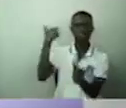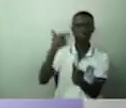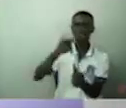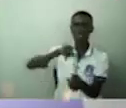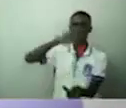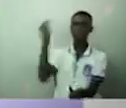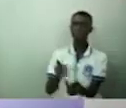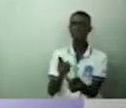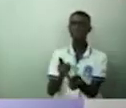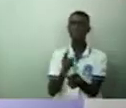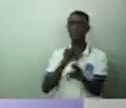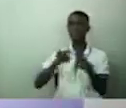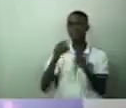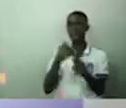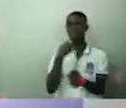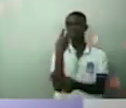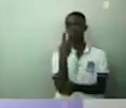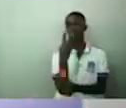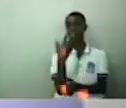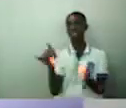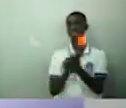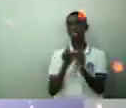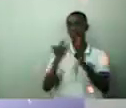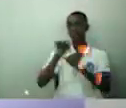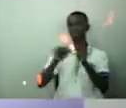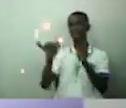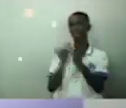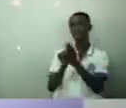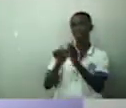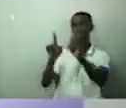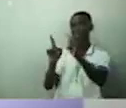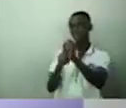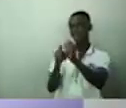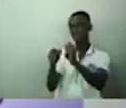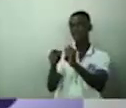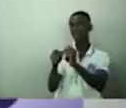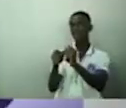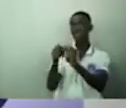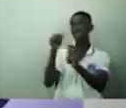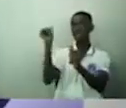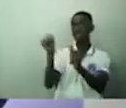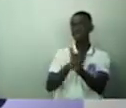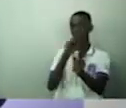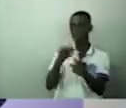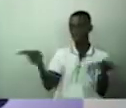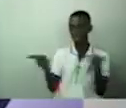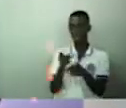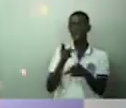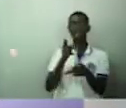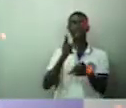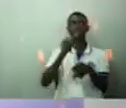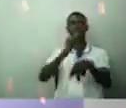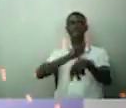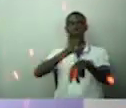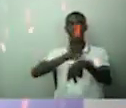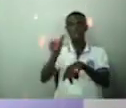or three things he said about the city that caught my attention. Number one, there is no temple in the city. Everywhere is a temple. And he